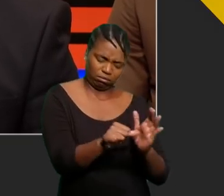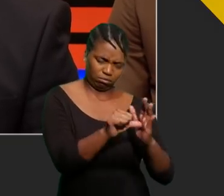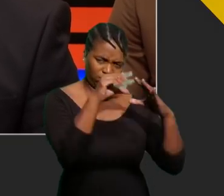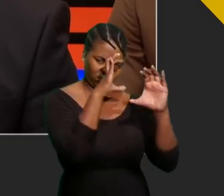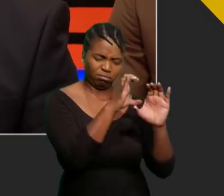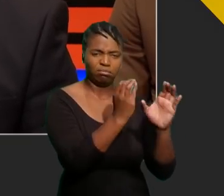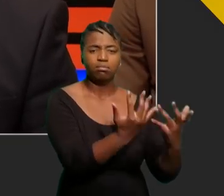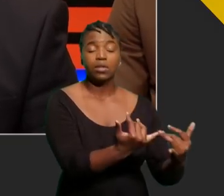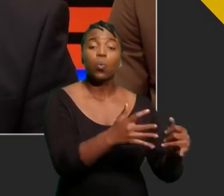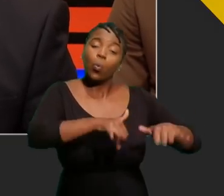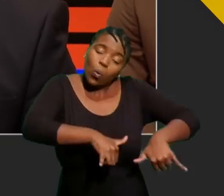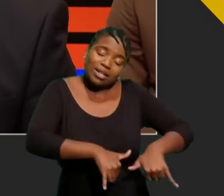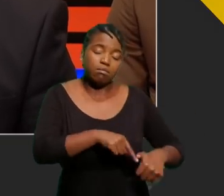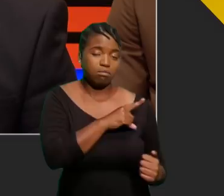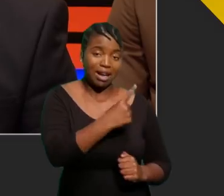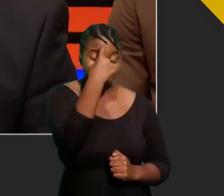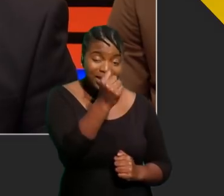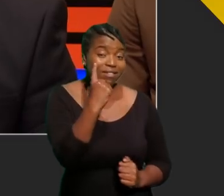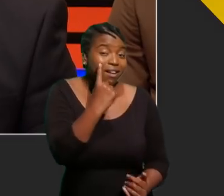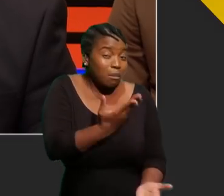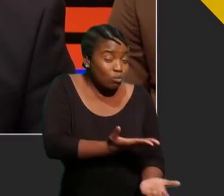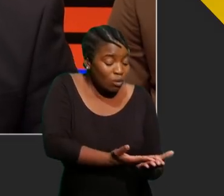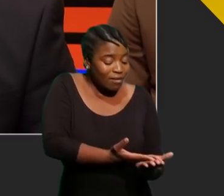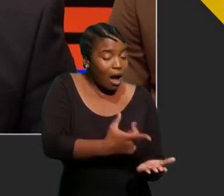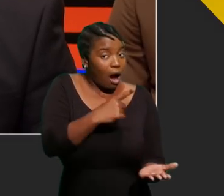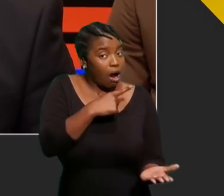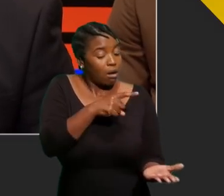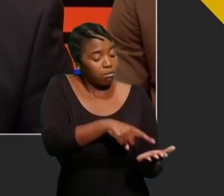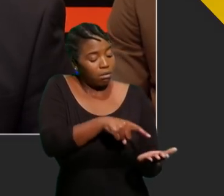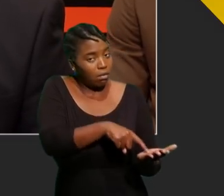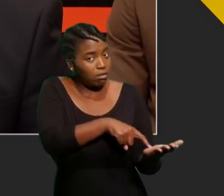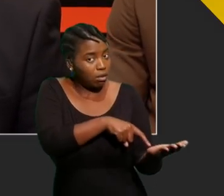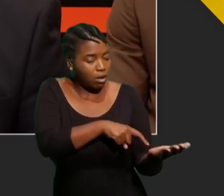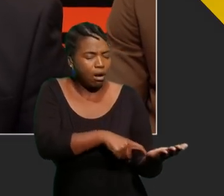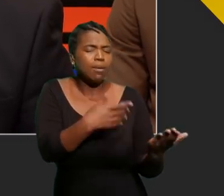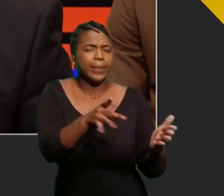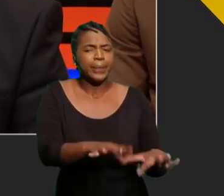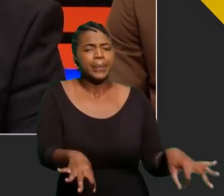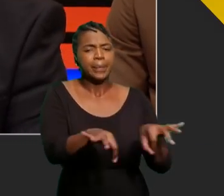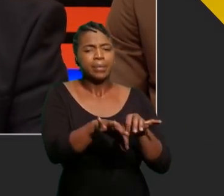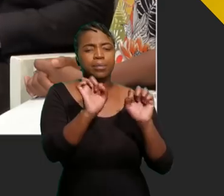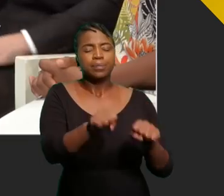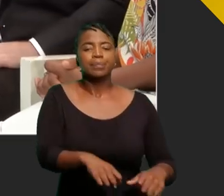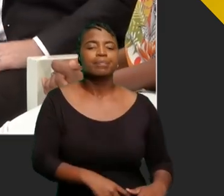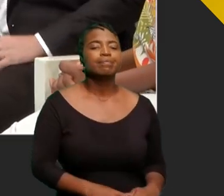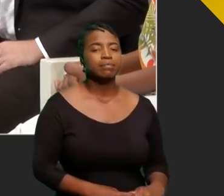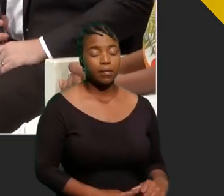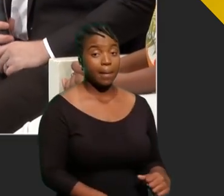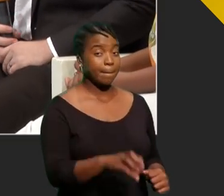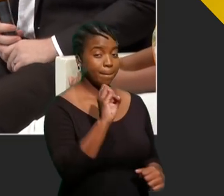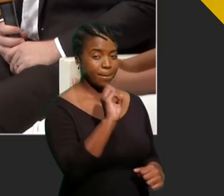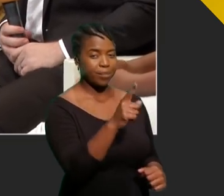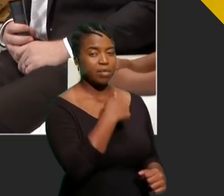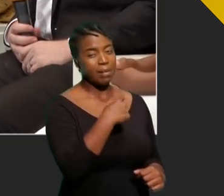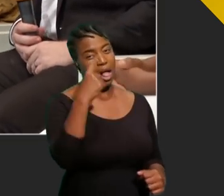and we wait because I believe that the evidence presented there will be extremely valuable in the long run. Sure. Yeah, and I